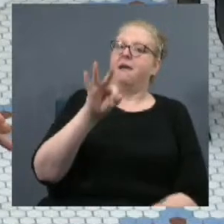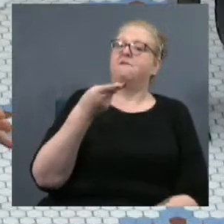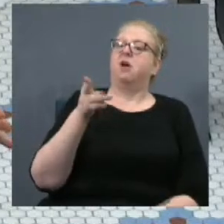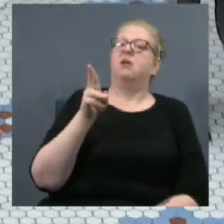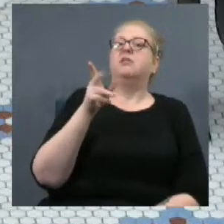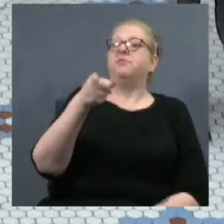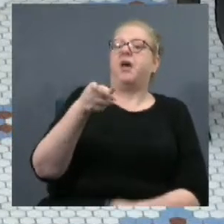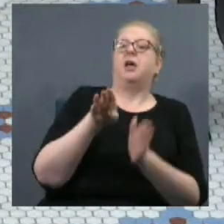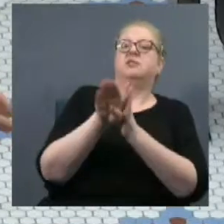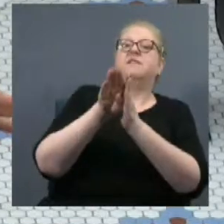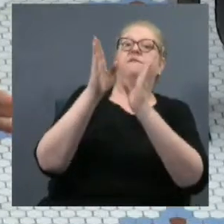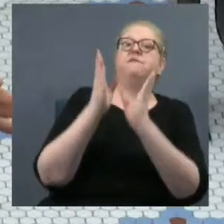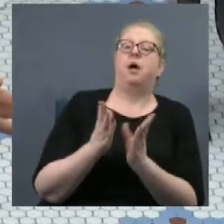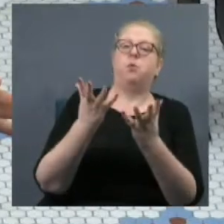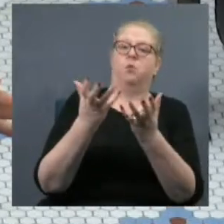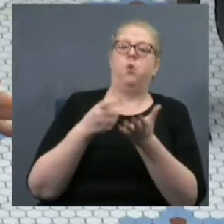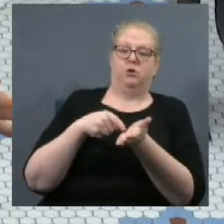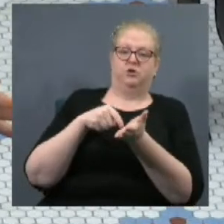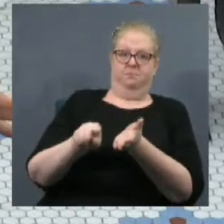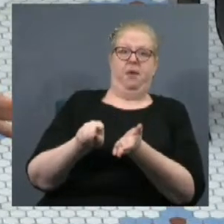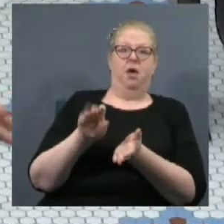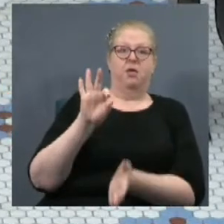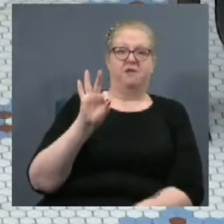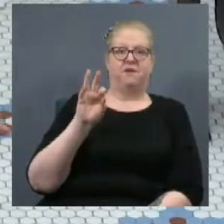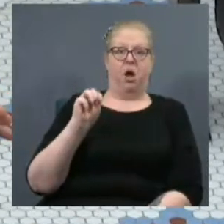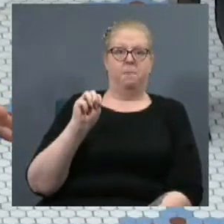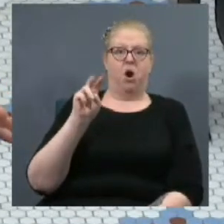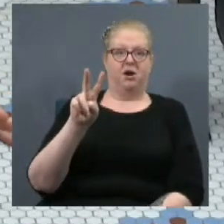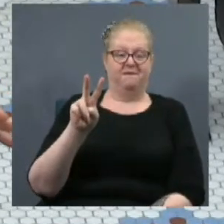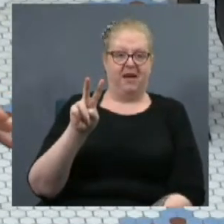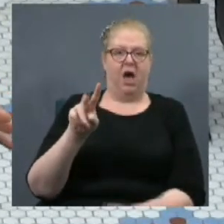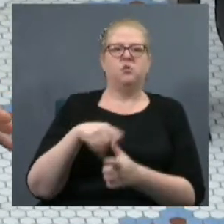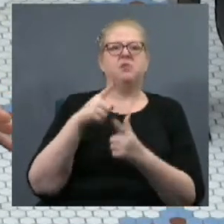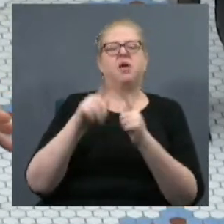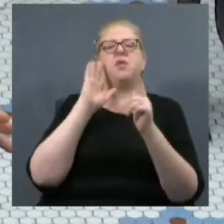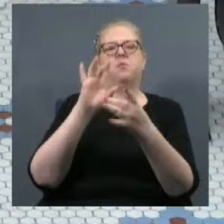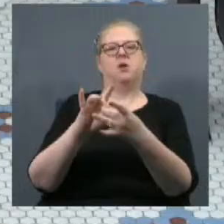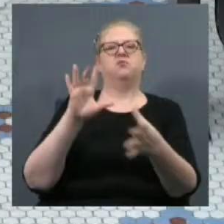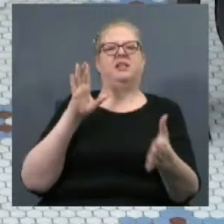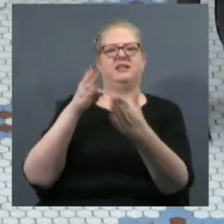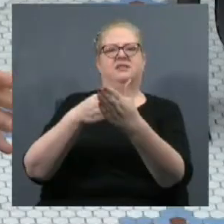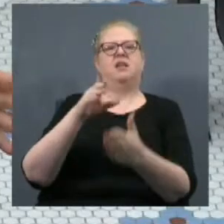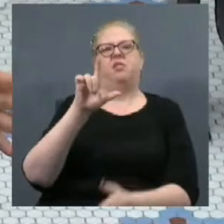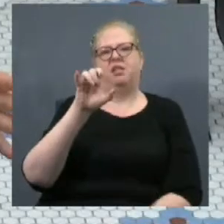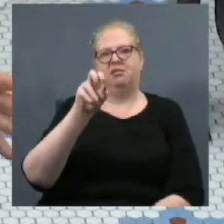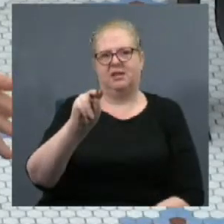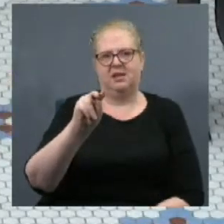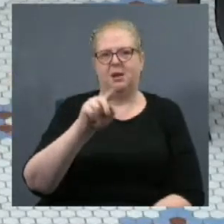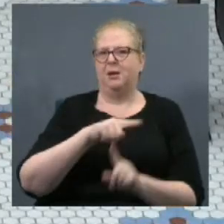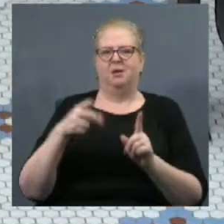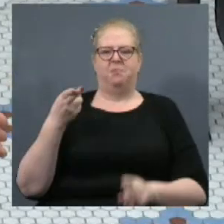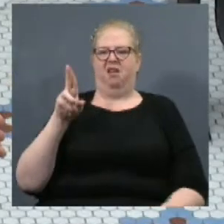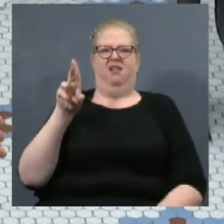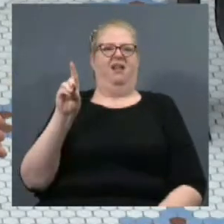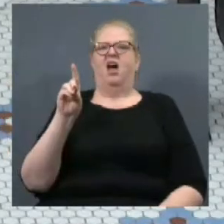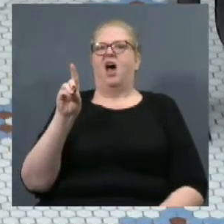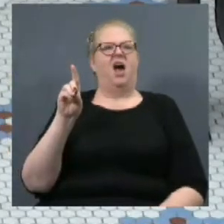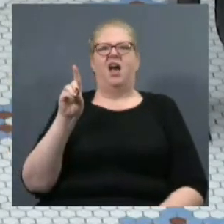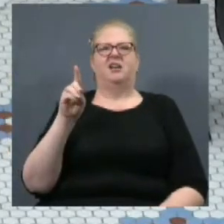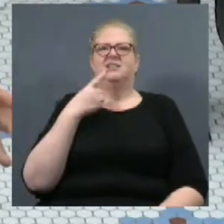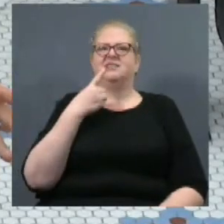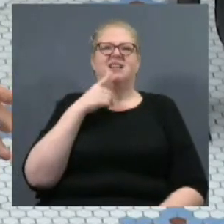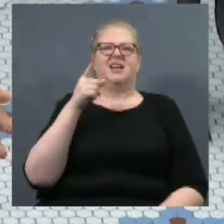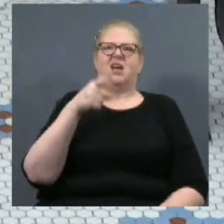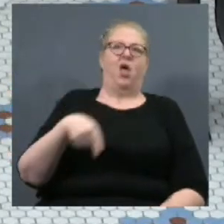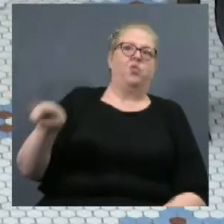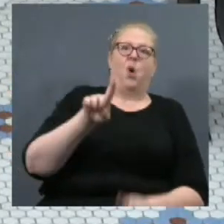value, then HUD would release their lien. But HUD's never seen anybody want to do that, because you're talking $18, $20 million,